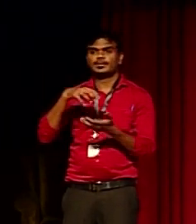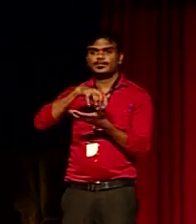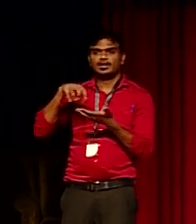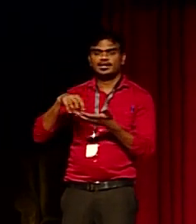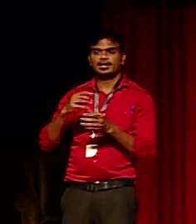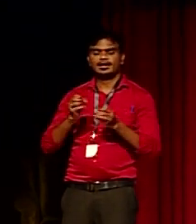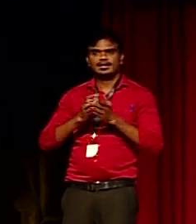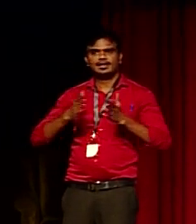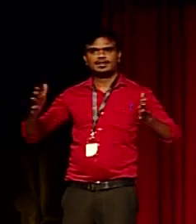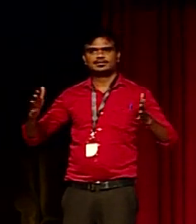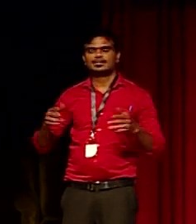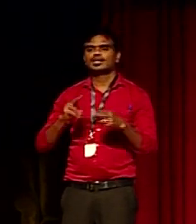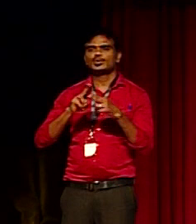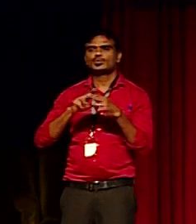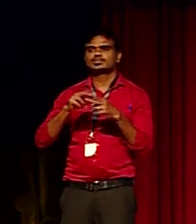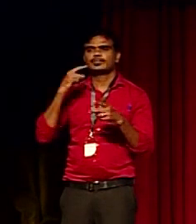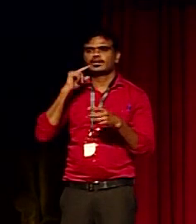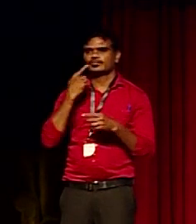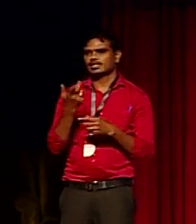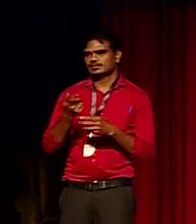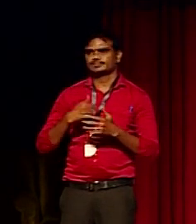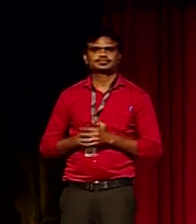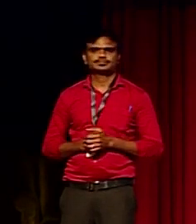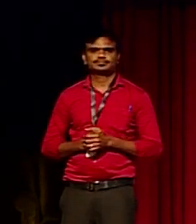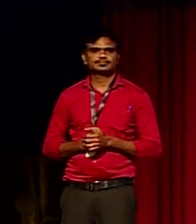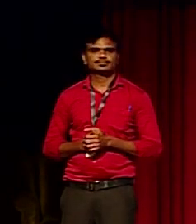to enhance user performance.